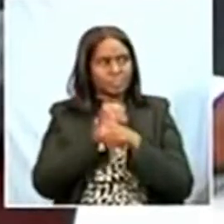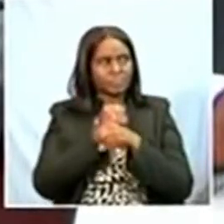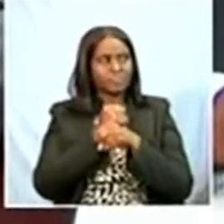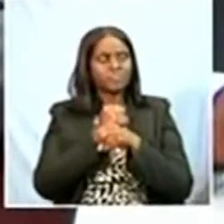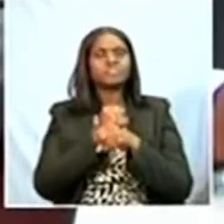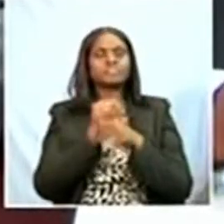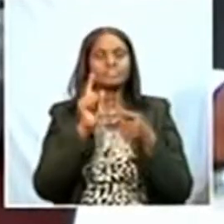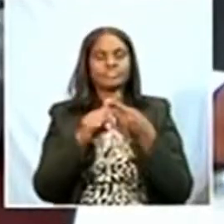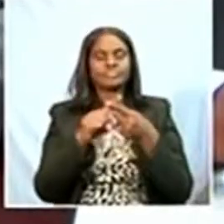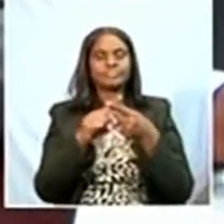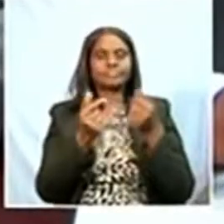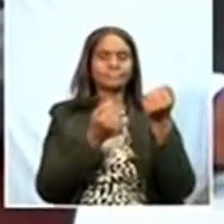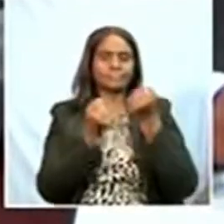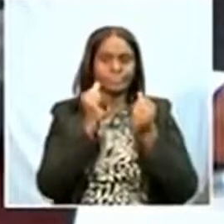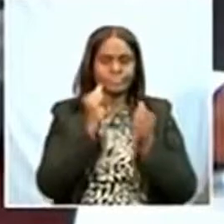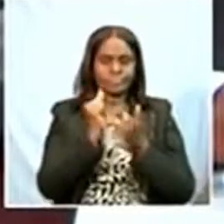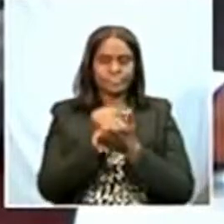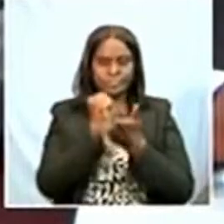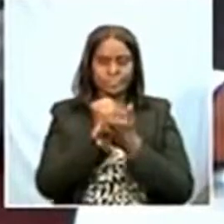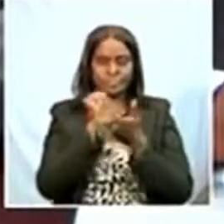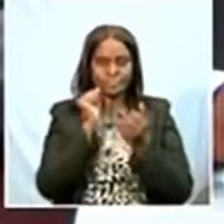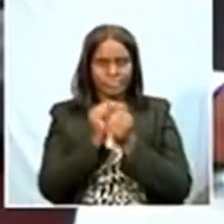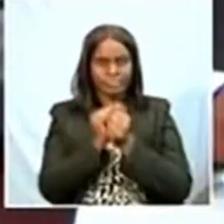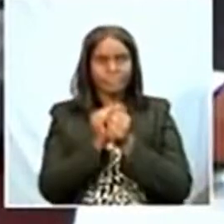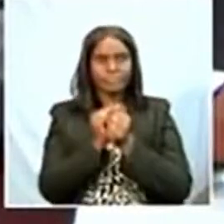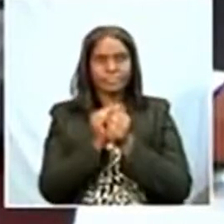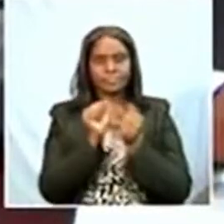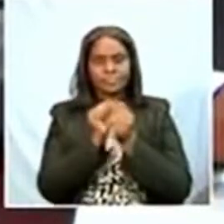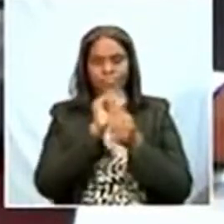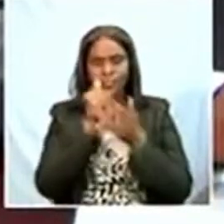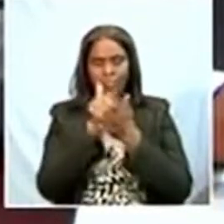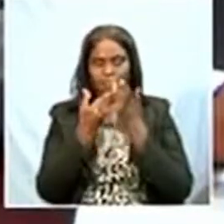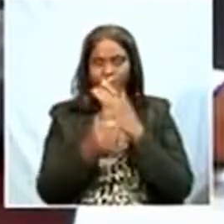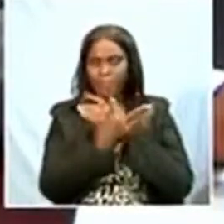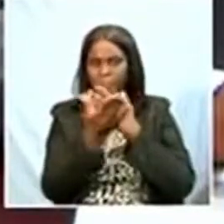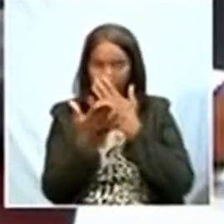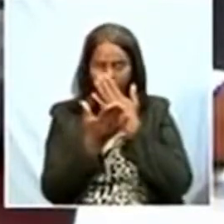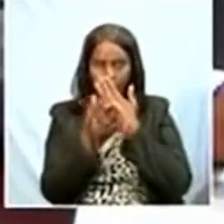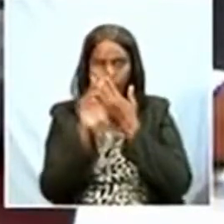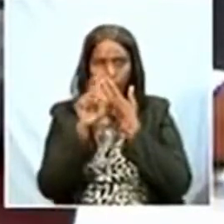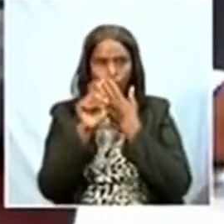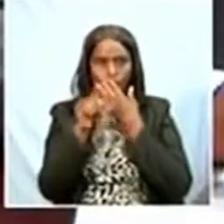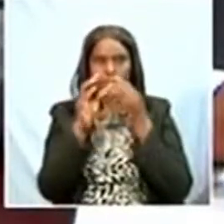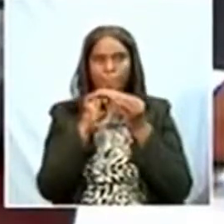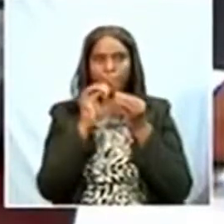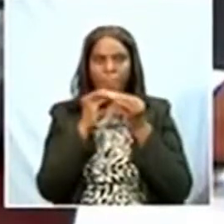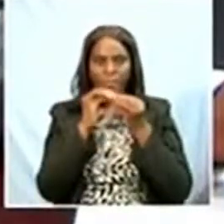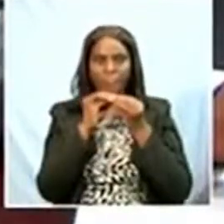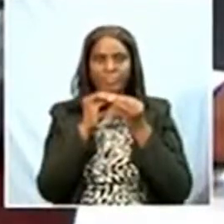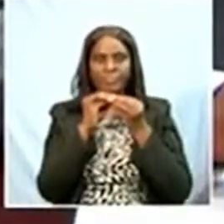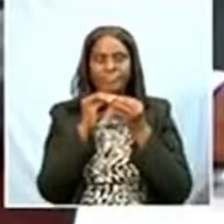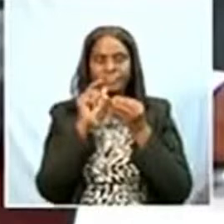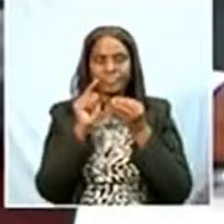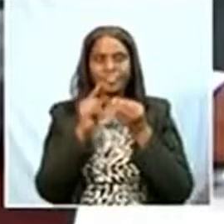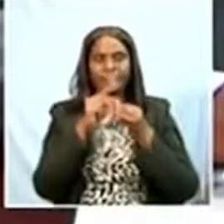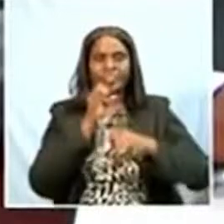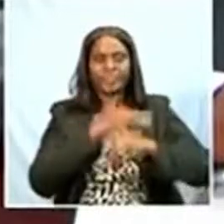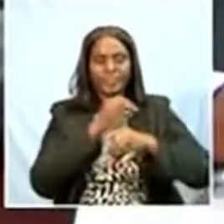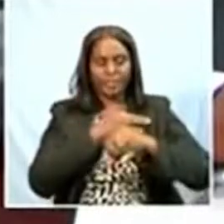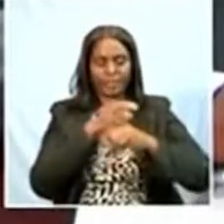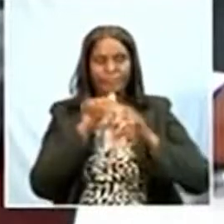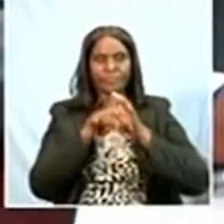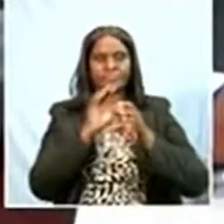electric vehicles which help us fight the environment. So all those again, and it requires that kind of investment in